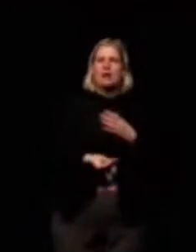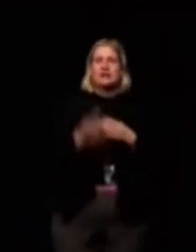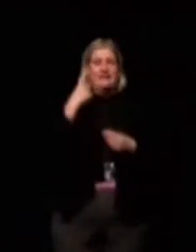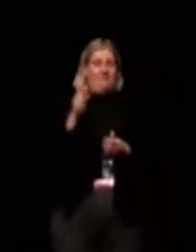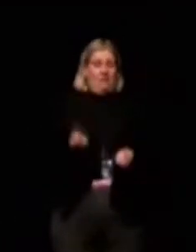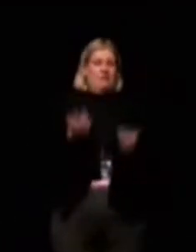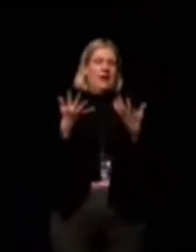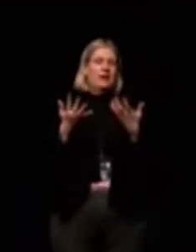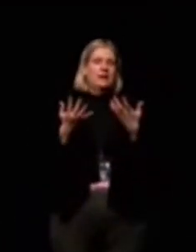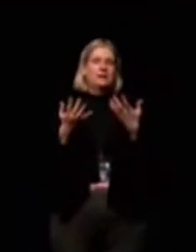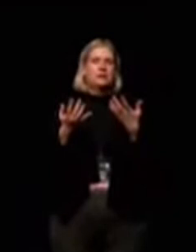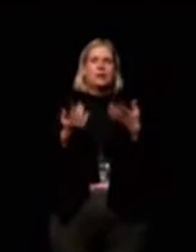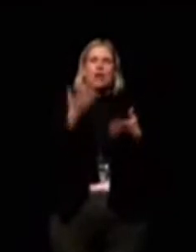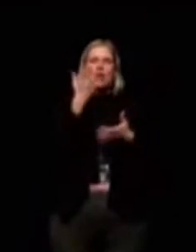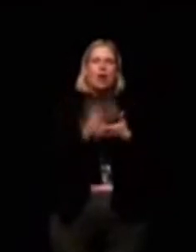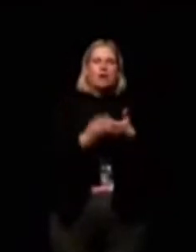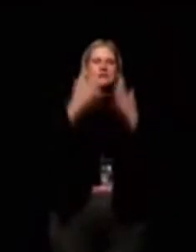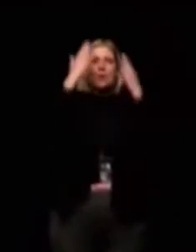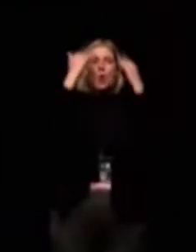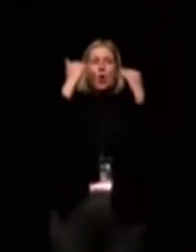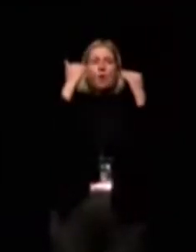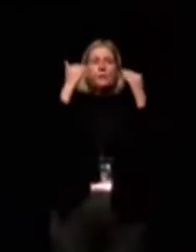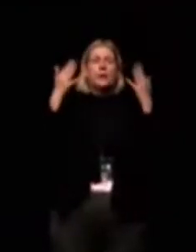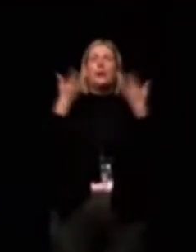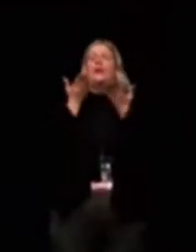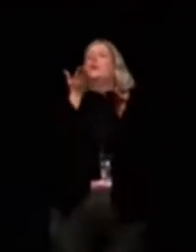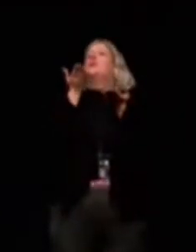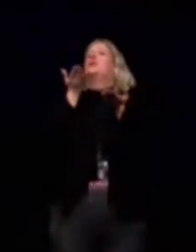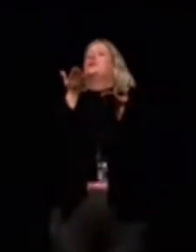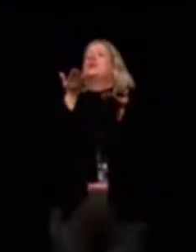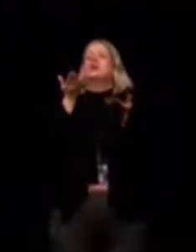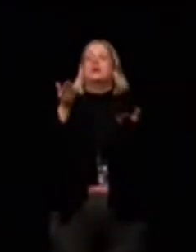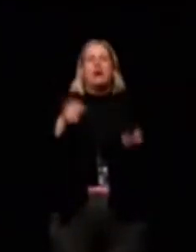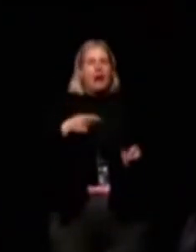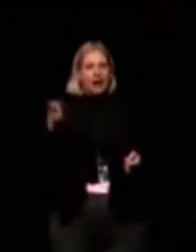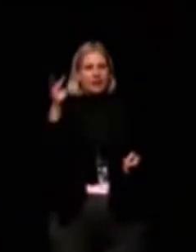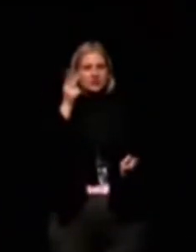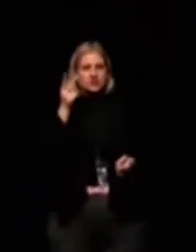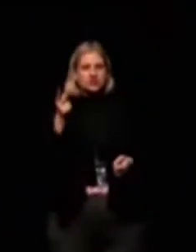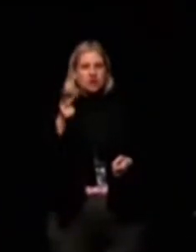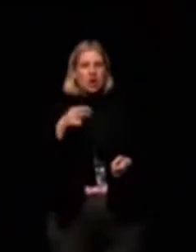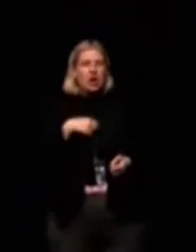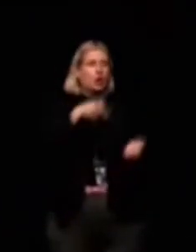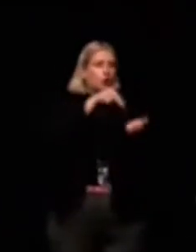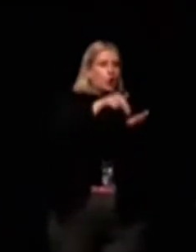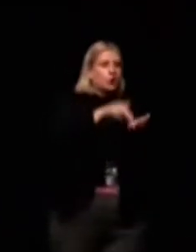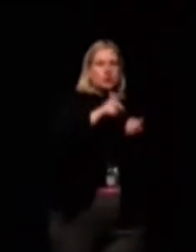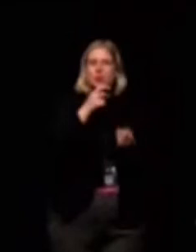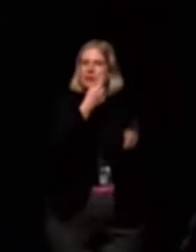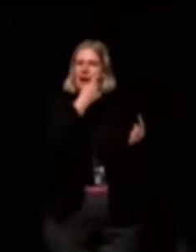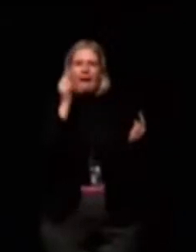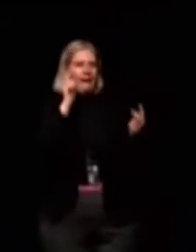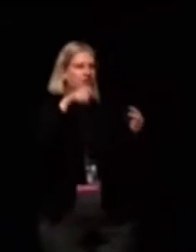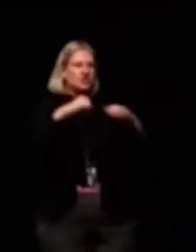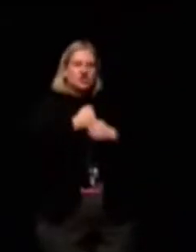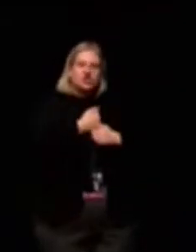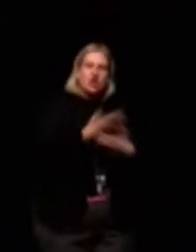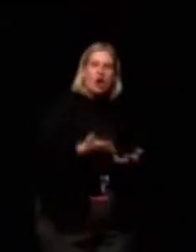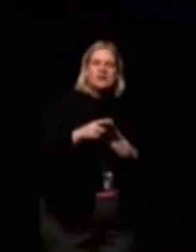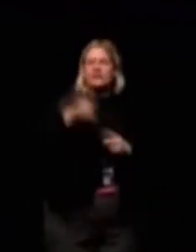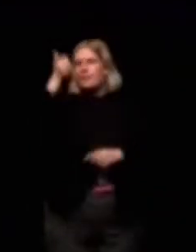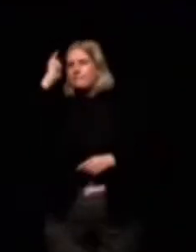many, the loss of hope. I saw it in the eyes of exhausted nurses, everywhere from